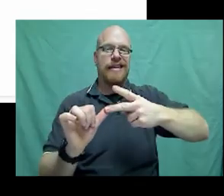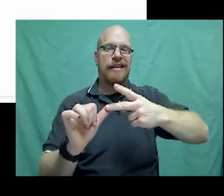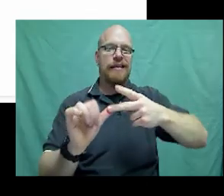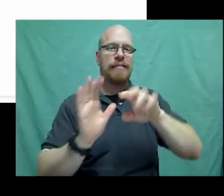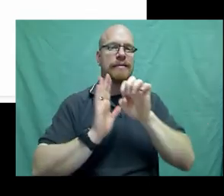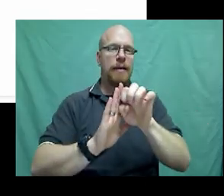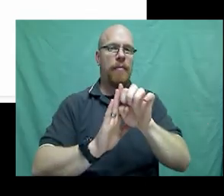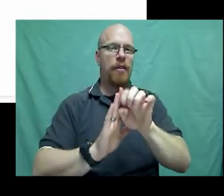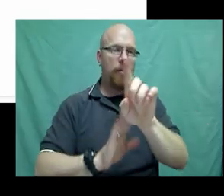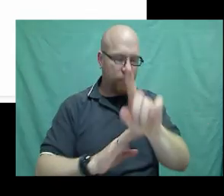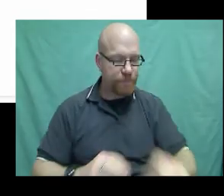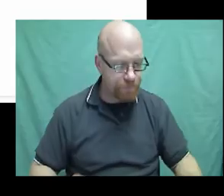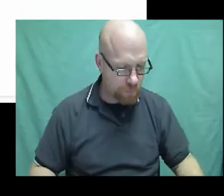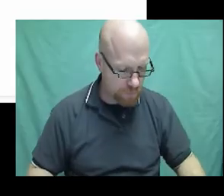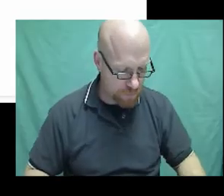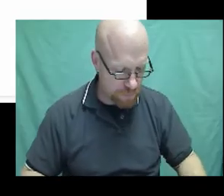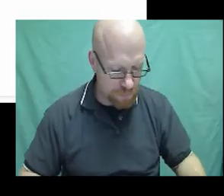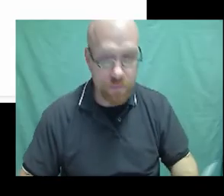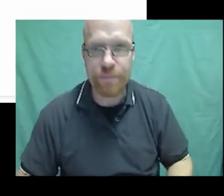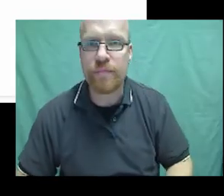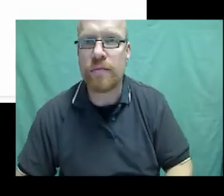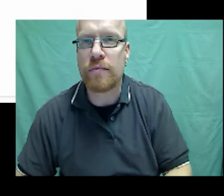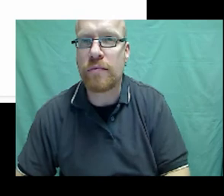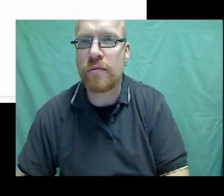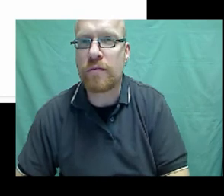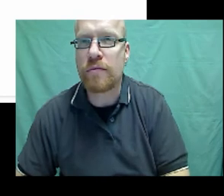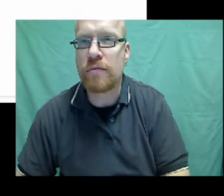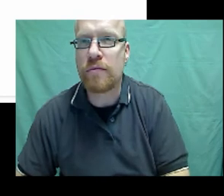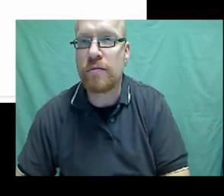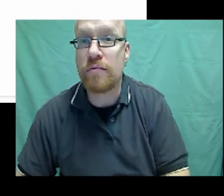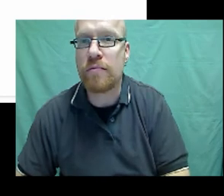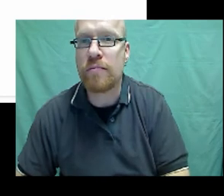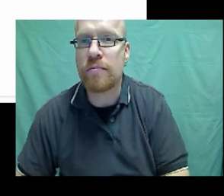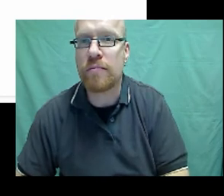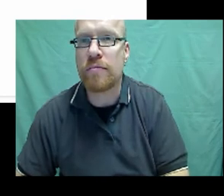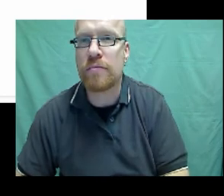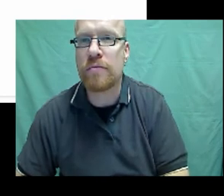a second problem, and we'll see what happens there.